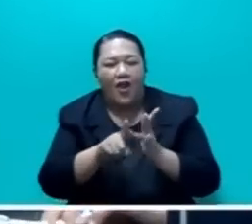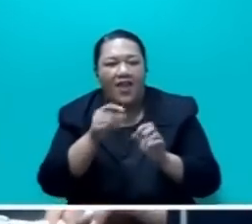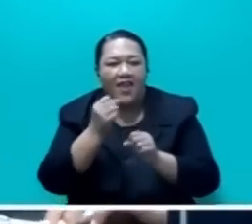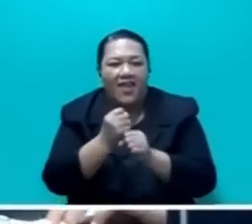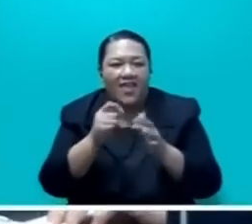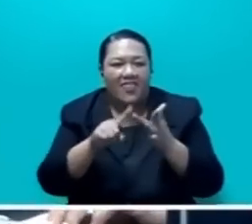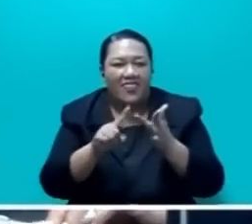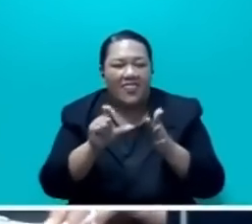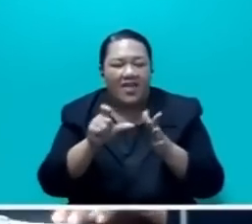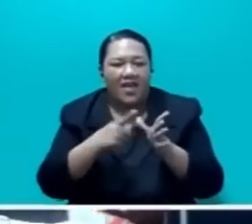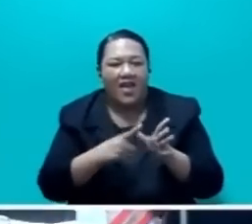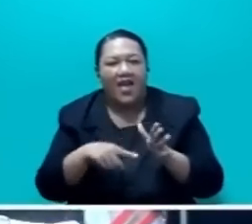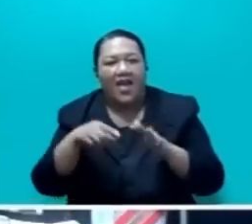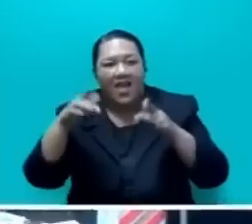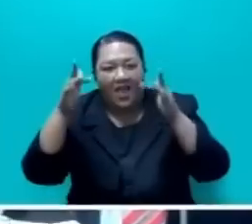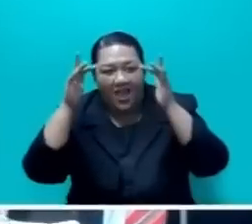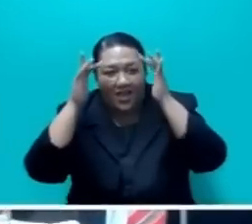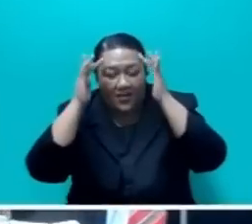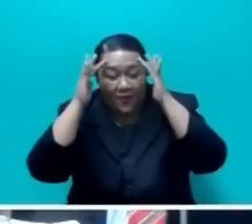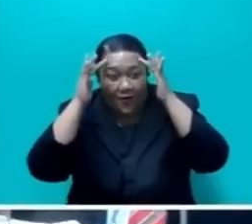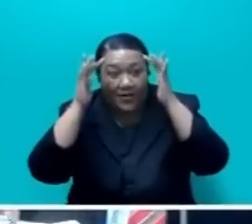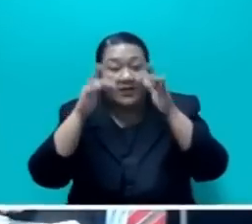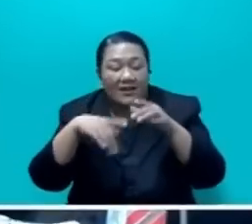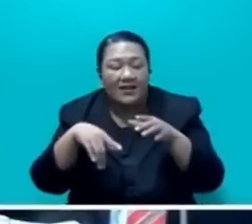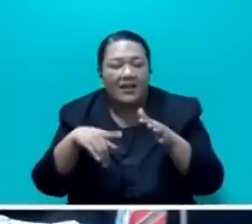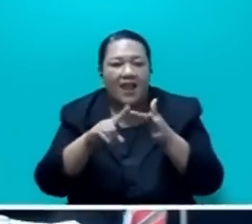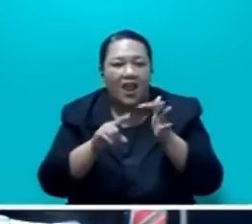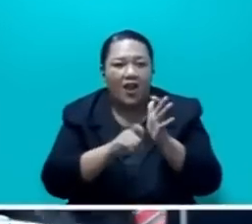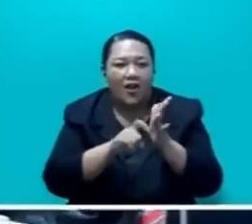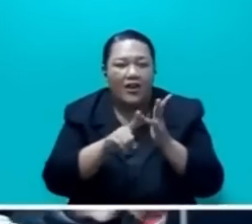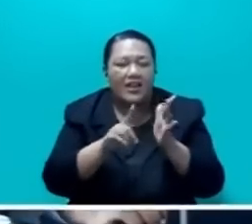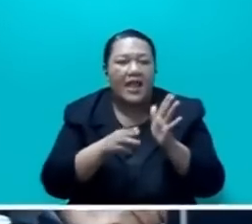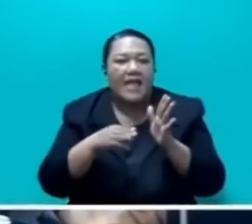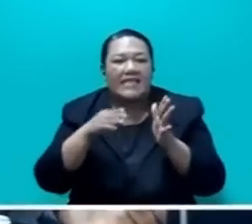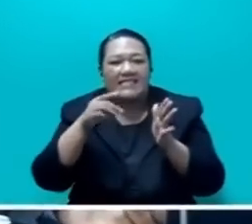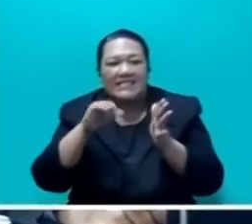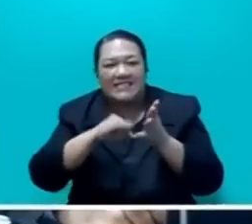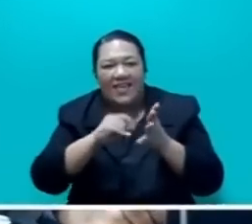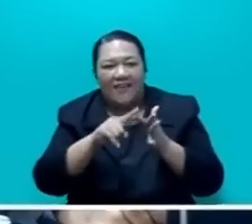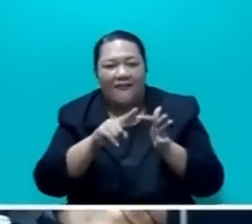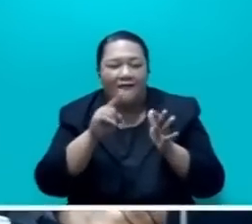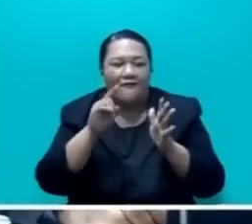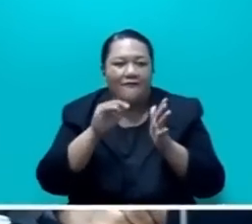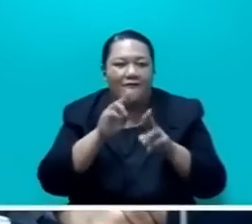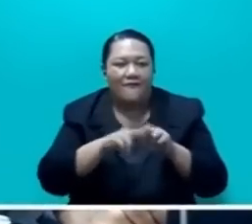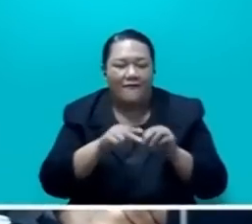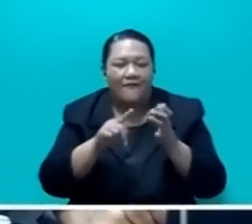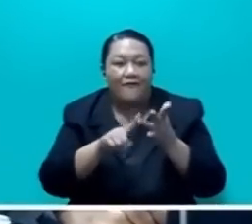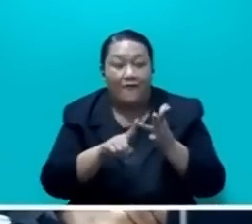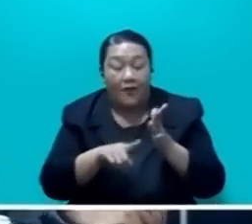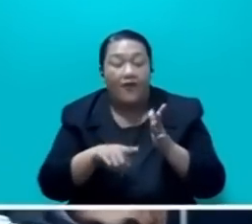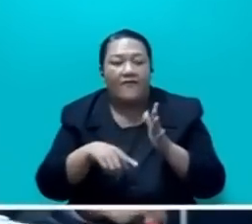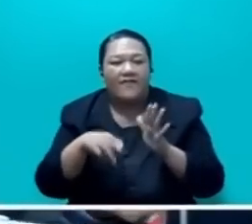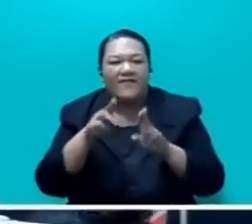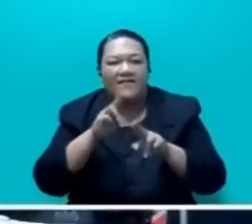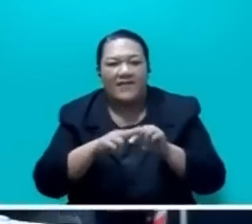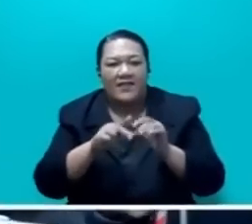Roni Sobakadolo, Master Selfa Finau, and of course, all the past teachers of Central Fijian